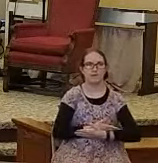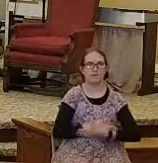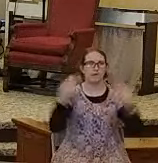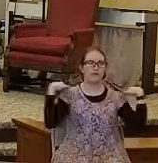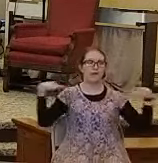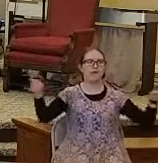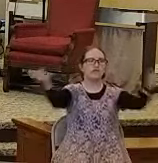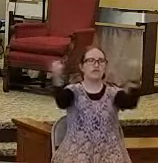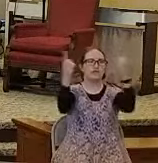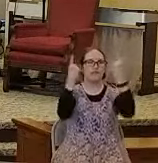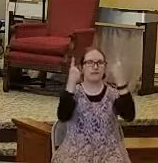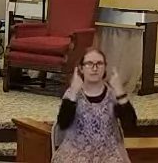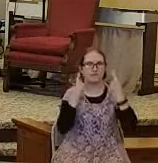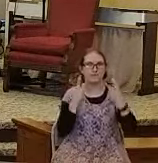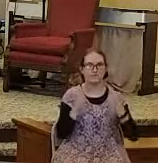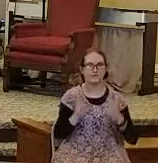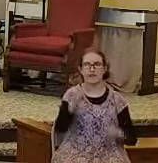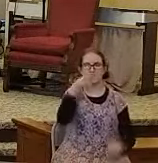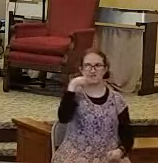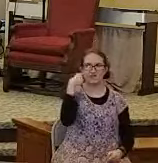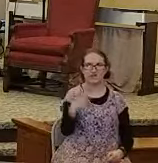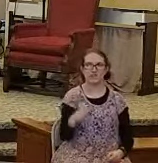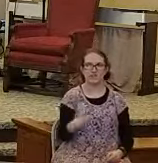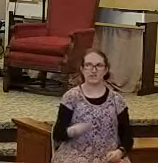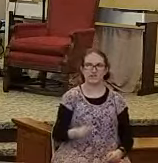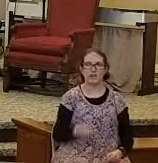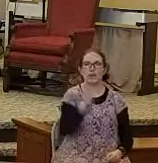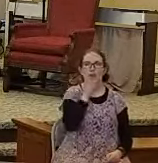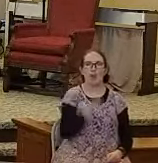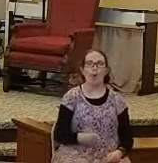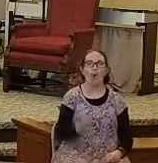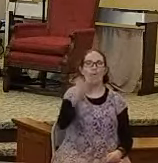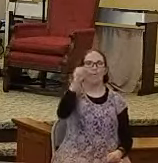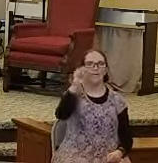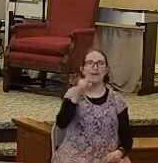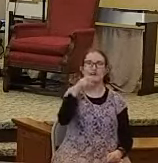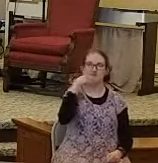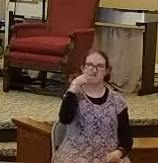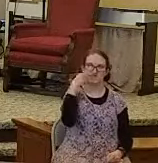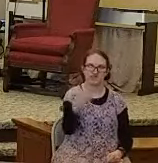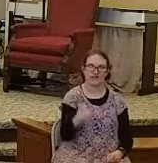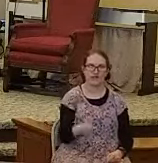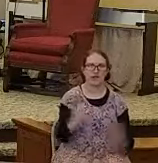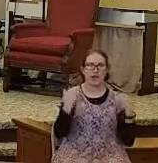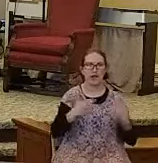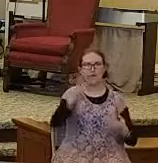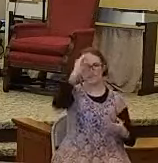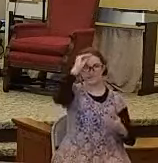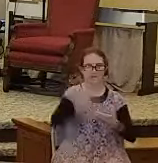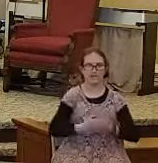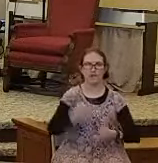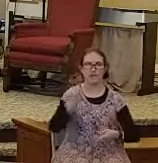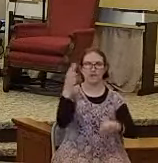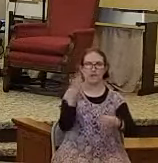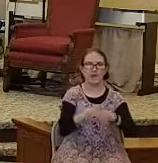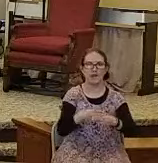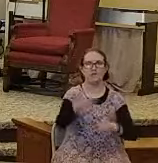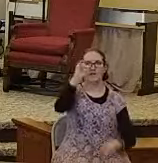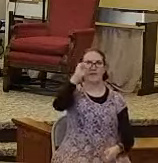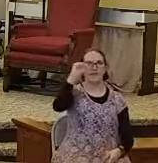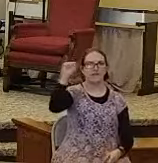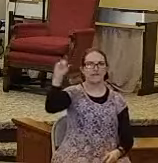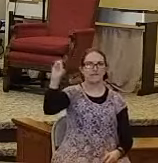angel came along, amen, and said, when they were in their old age, it said, you're going to have a son and his name's going to be